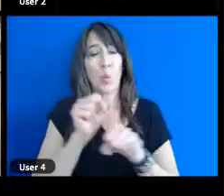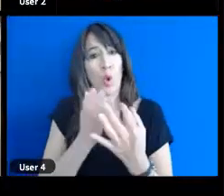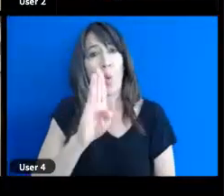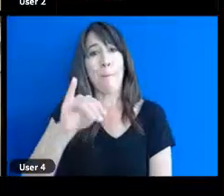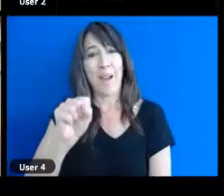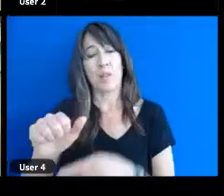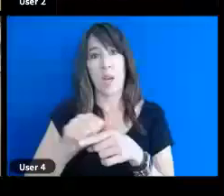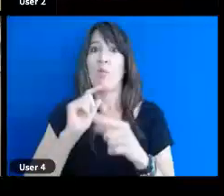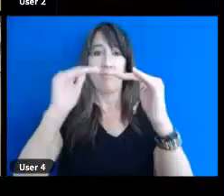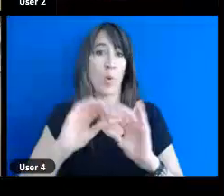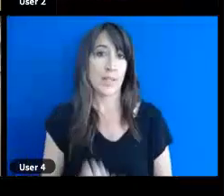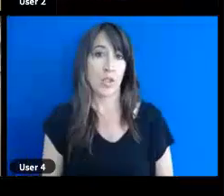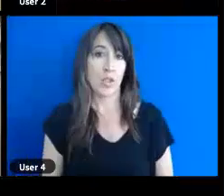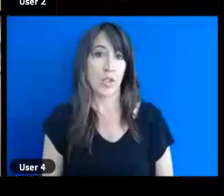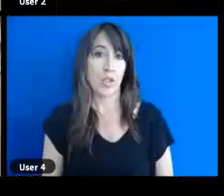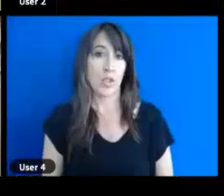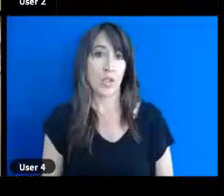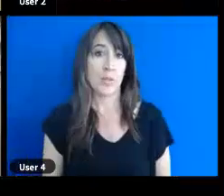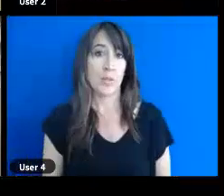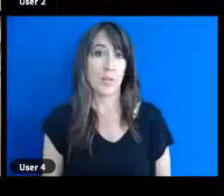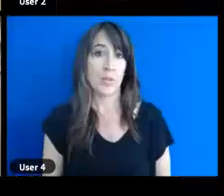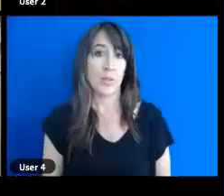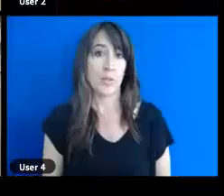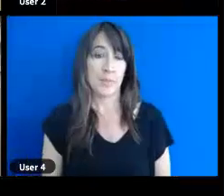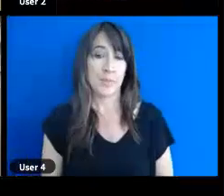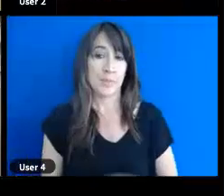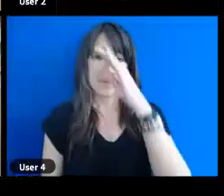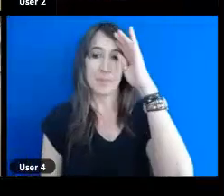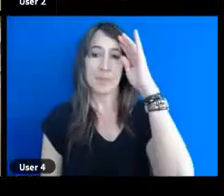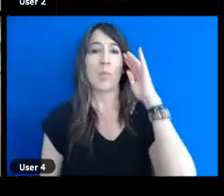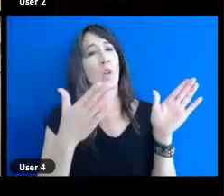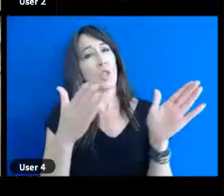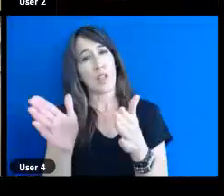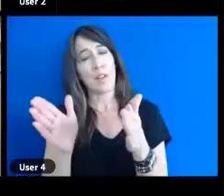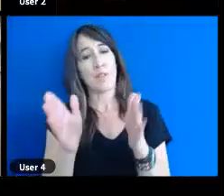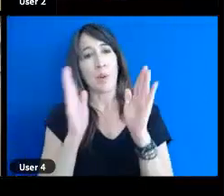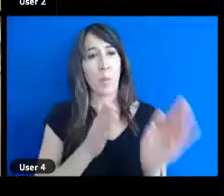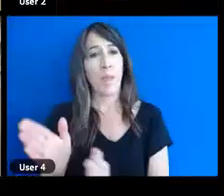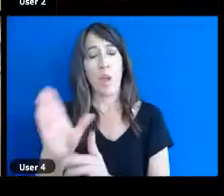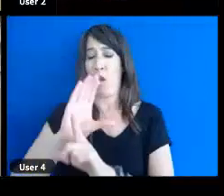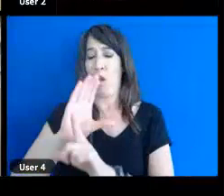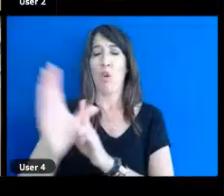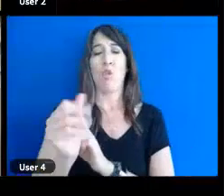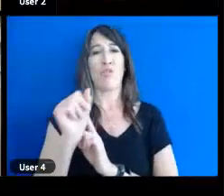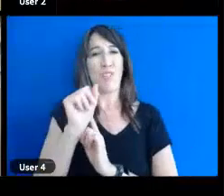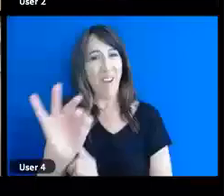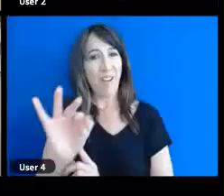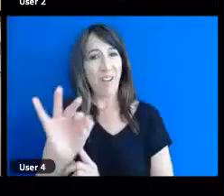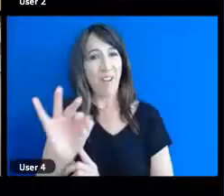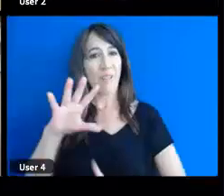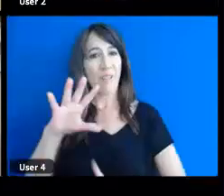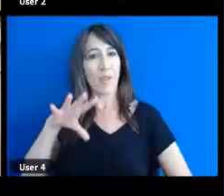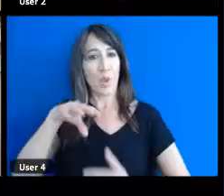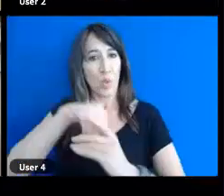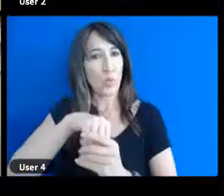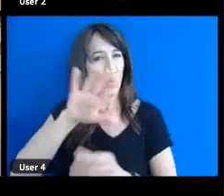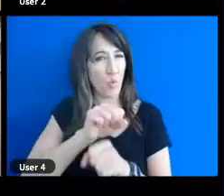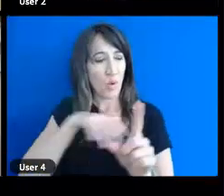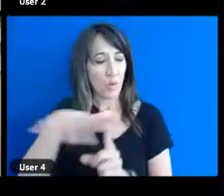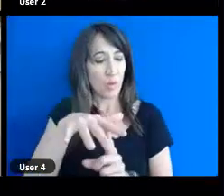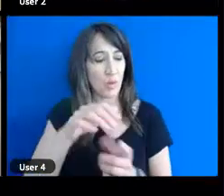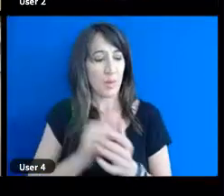really want to shift, prepare for, create a culture of inclusion in your workplace, and that can include a number of different things that I've